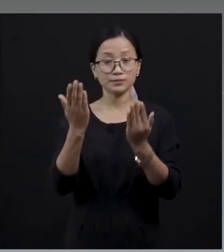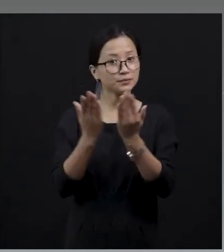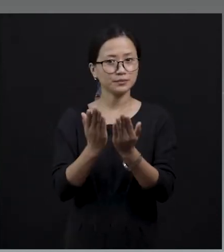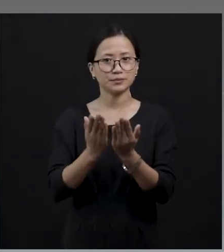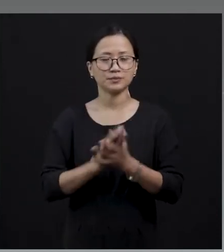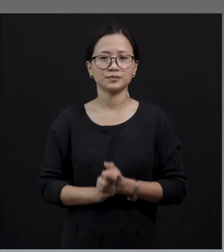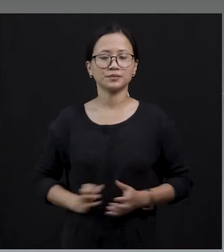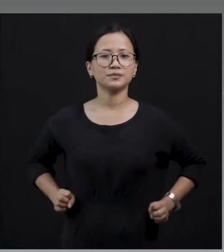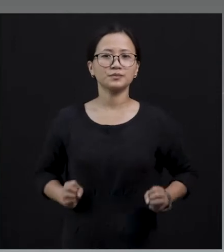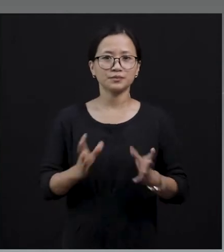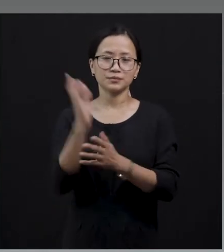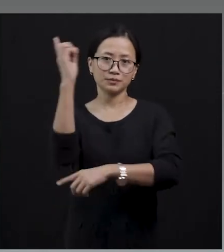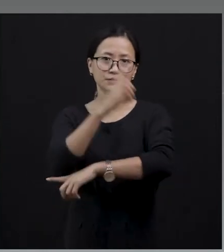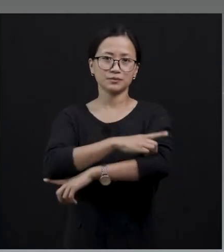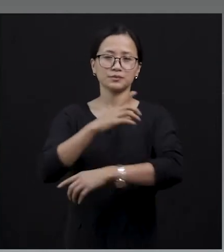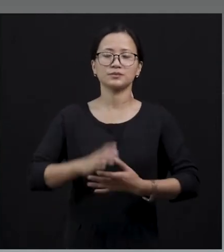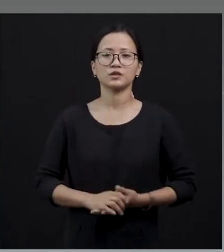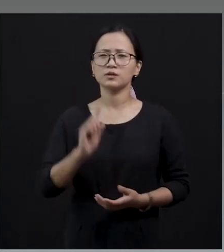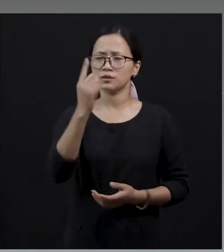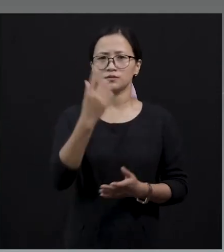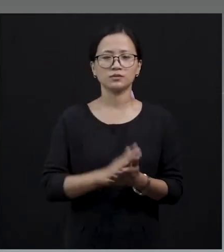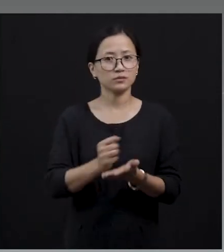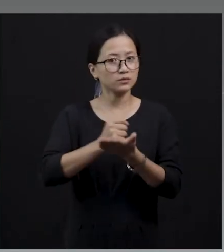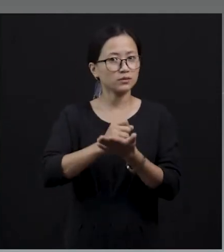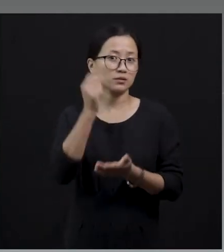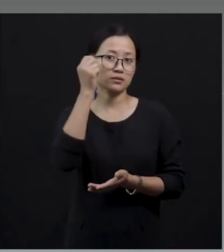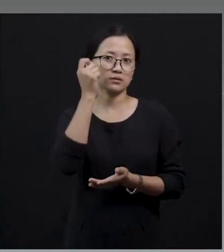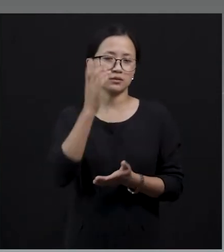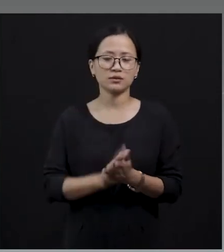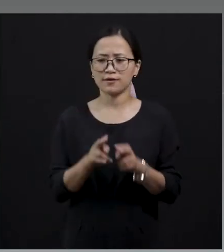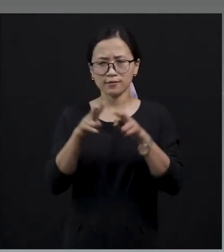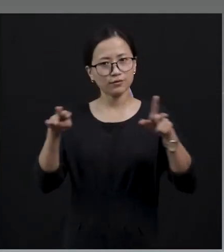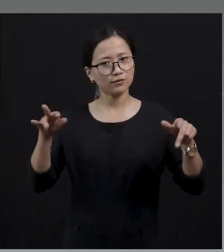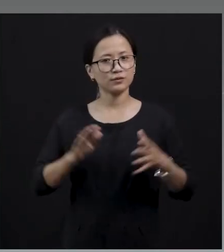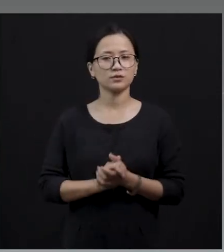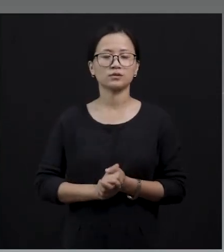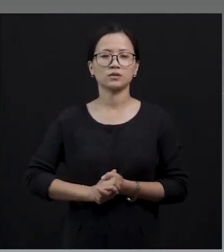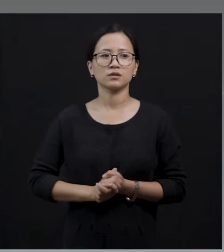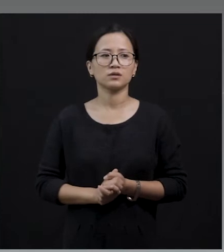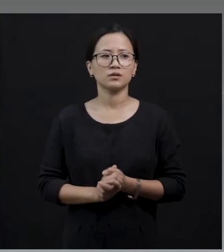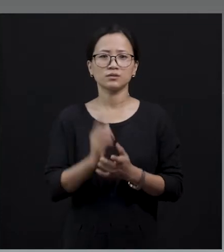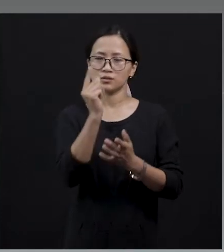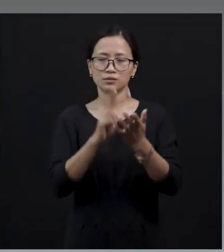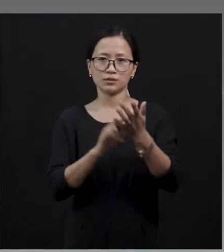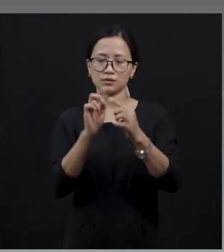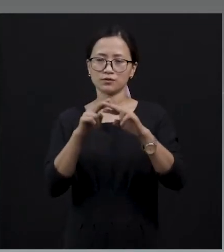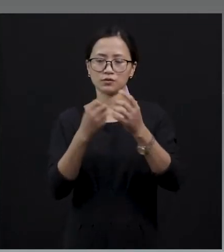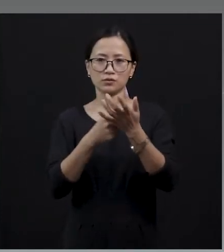our lesson for today. First, we will try to understand different